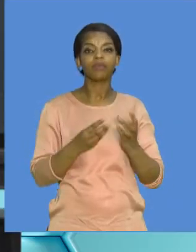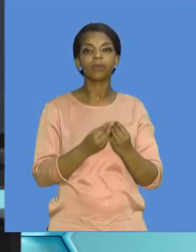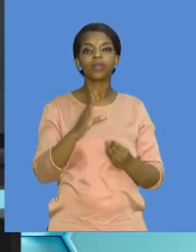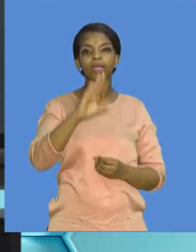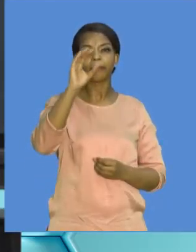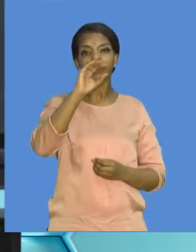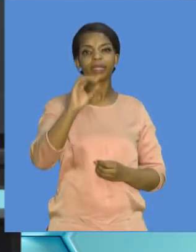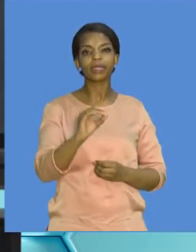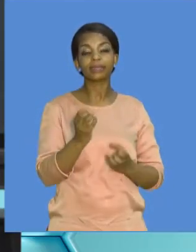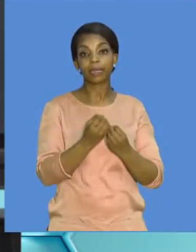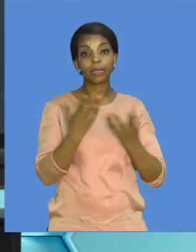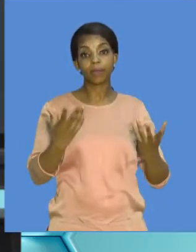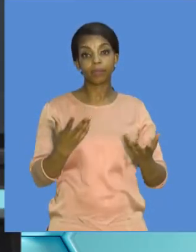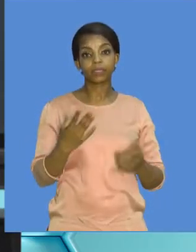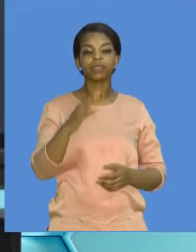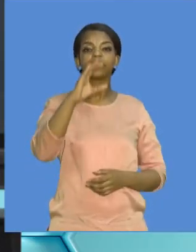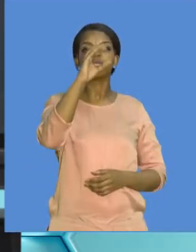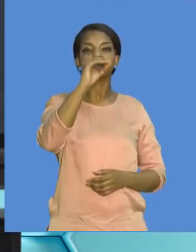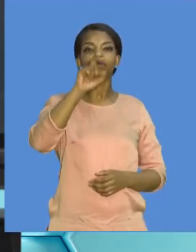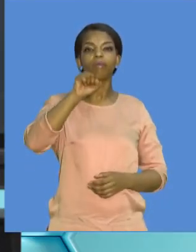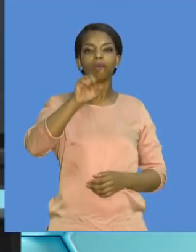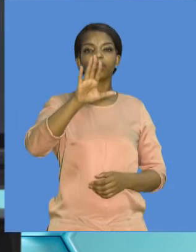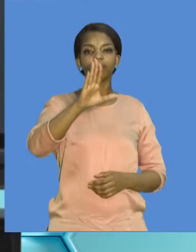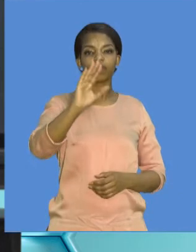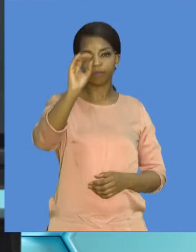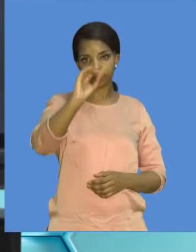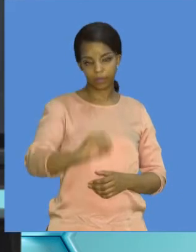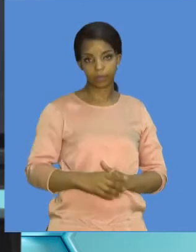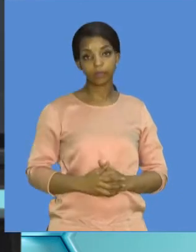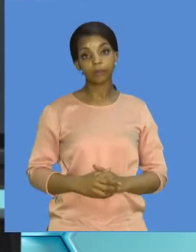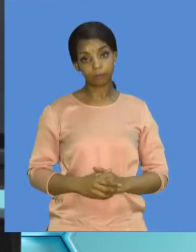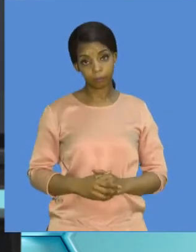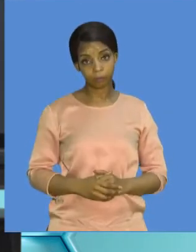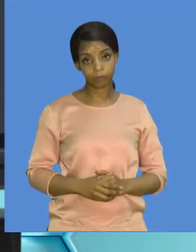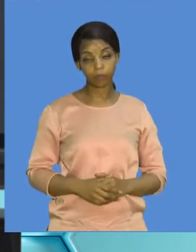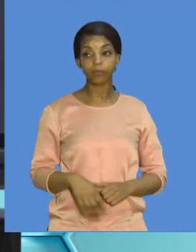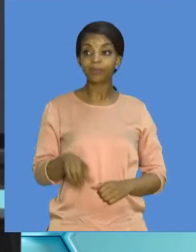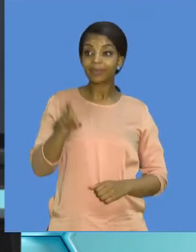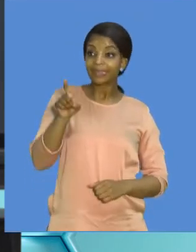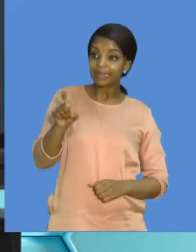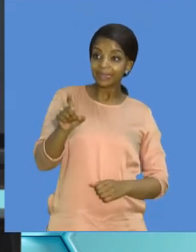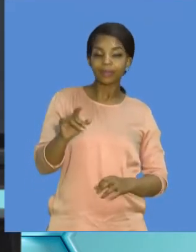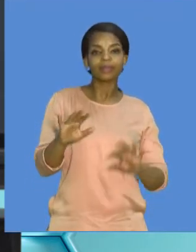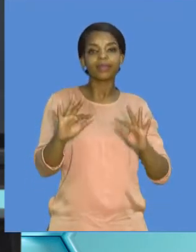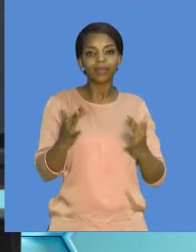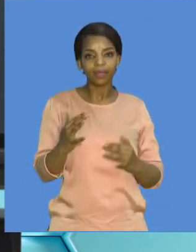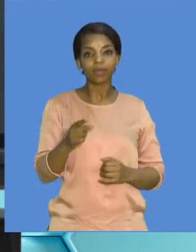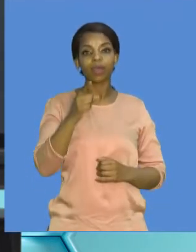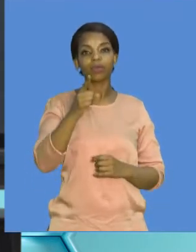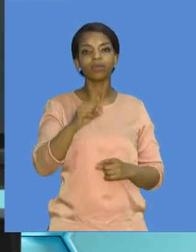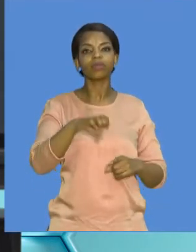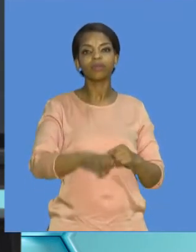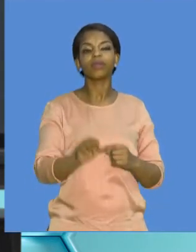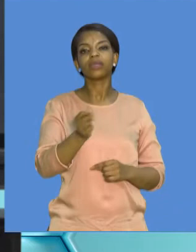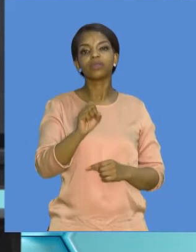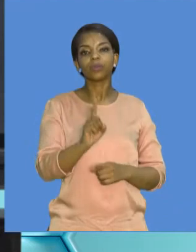roughly around 0.5% that we are dealing with. So this will be how you would then find the actual growth,